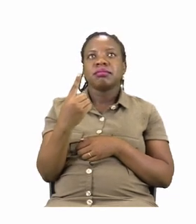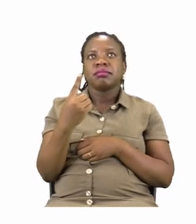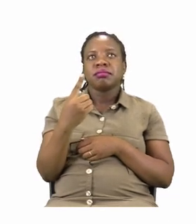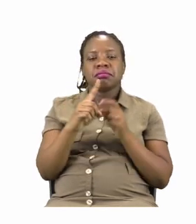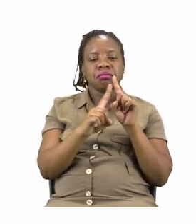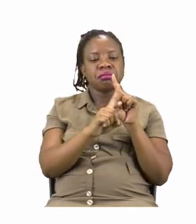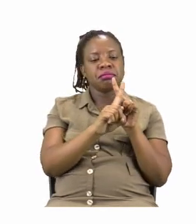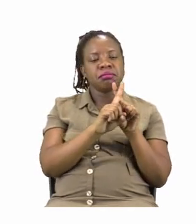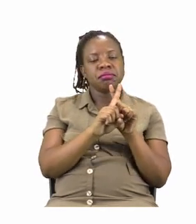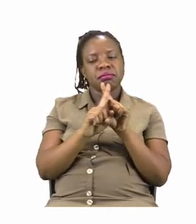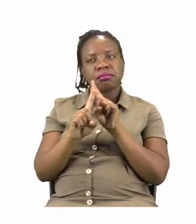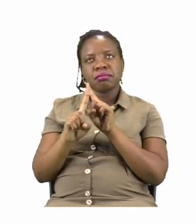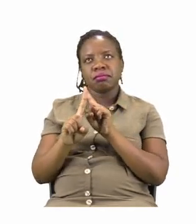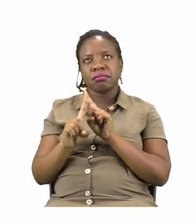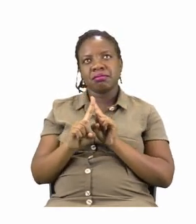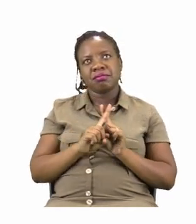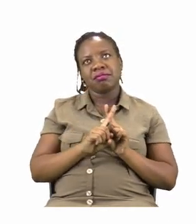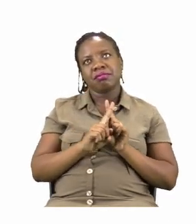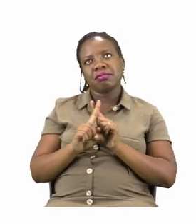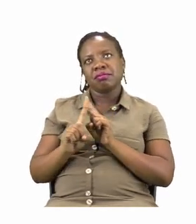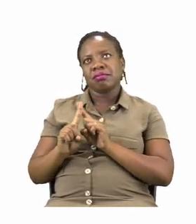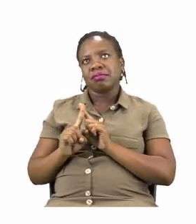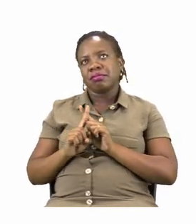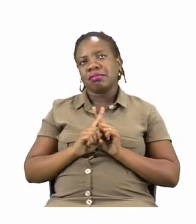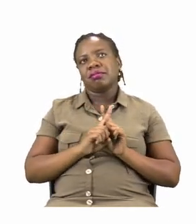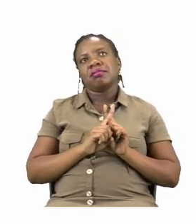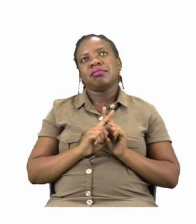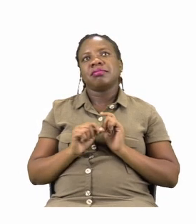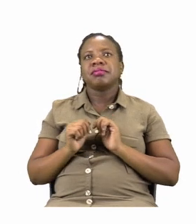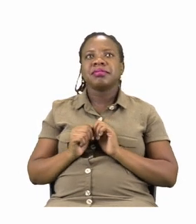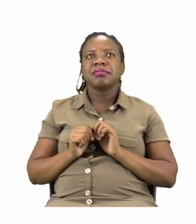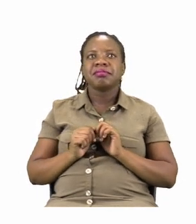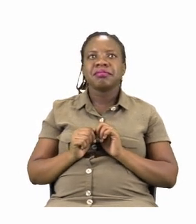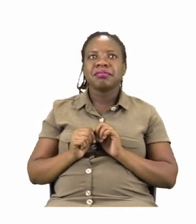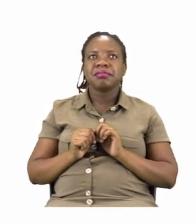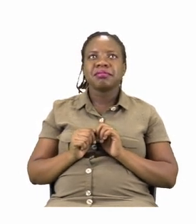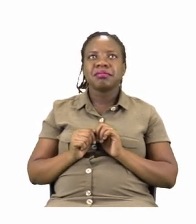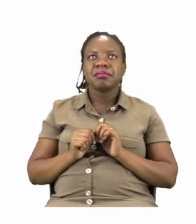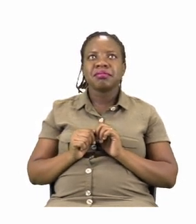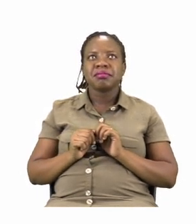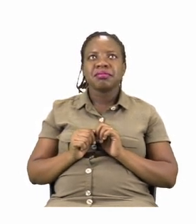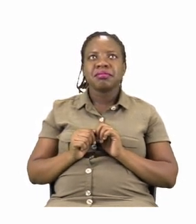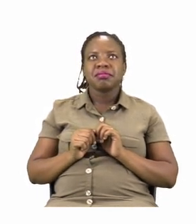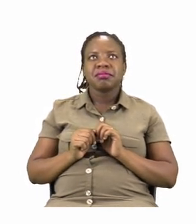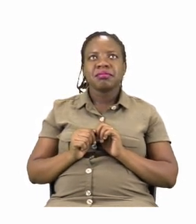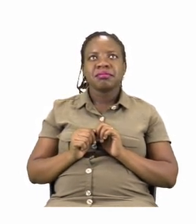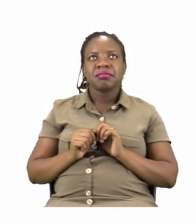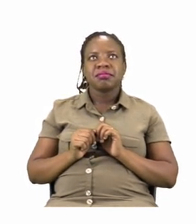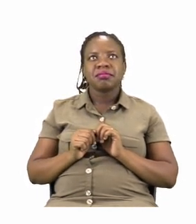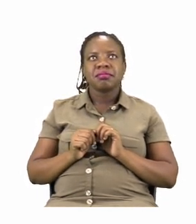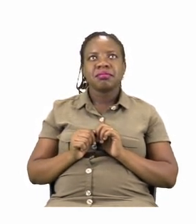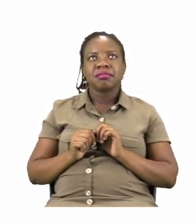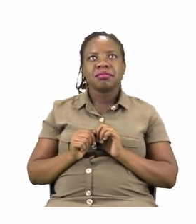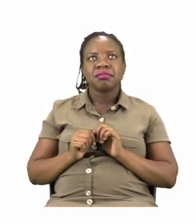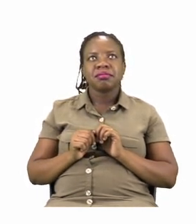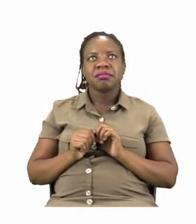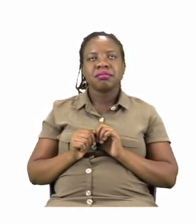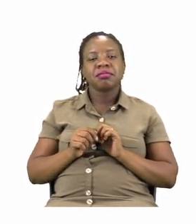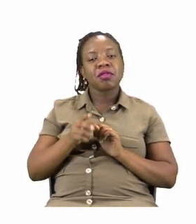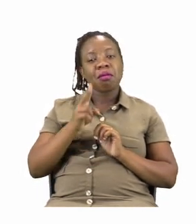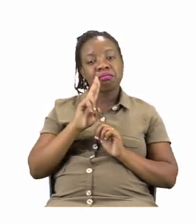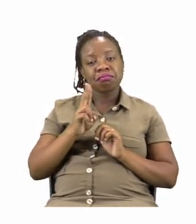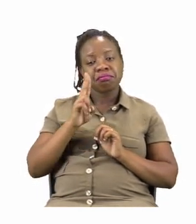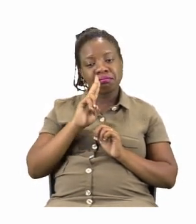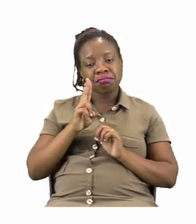doing multiplication and it says there that you have to find the product for the